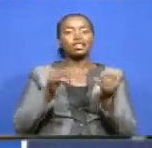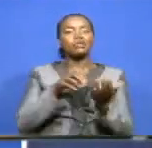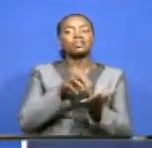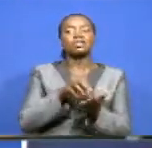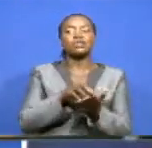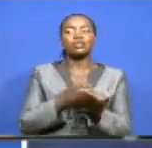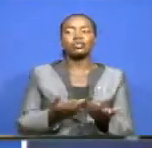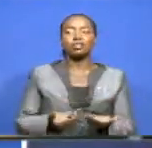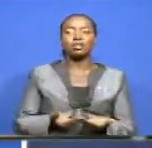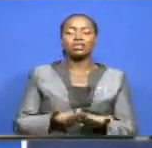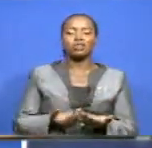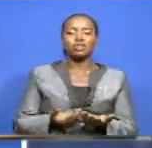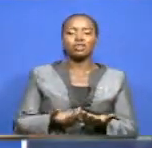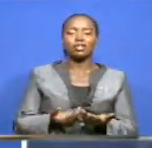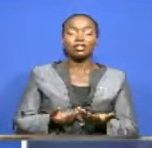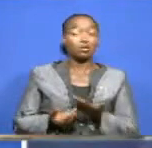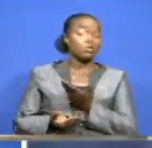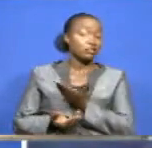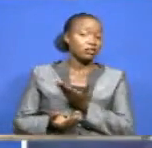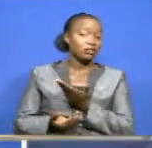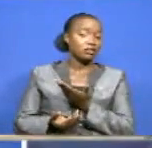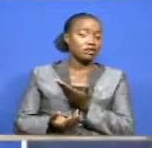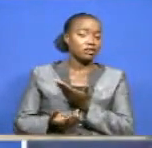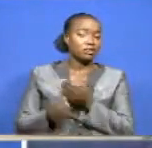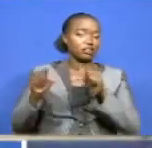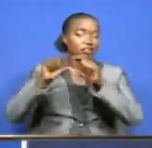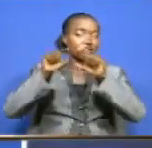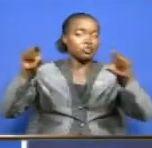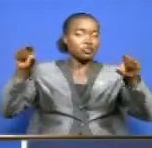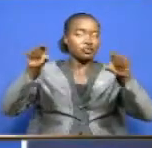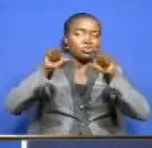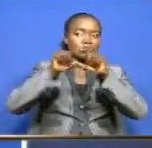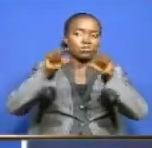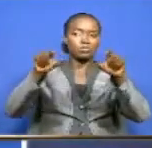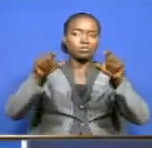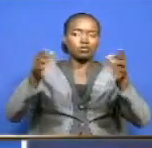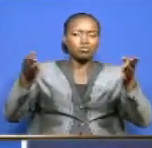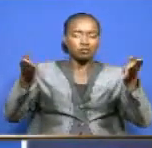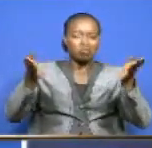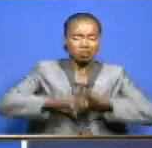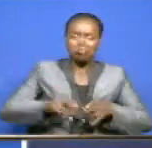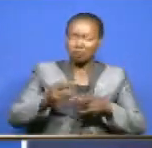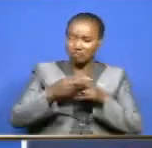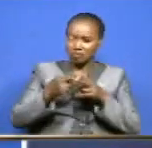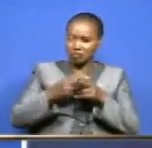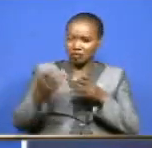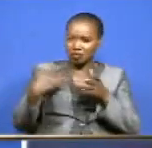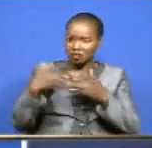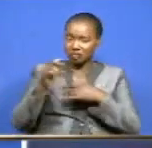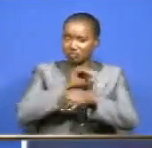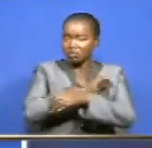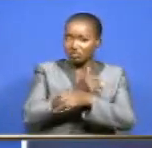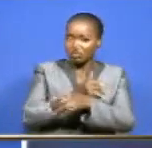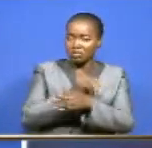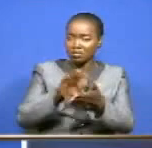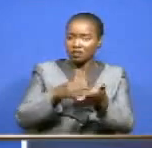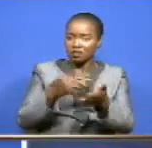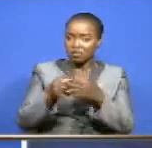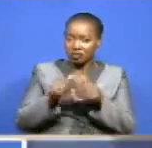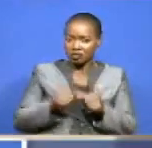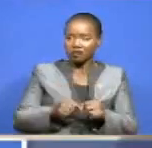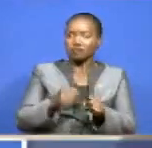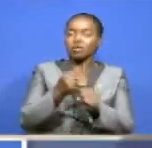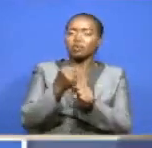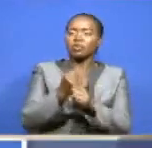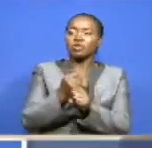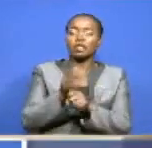The residents claim that the station built of timber has its ceiling almost falling, accusing concerned authorities of failing to carry out